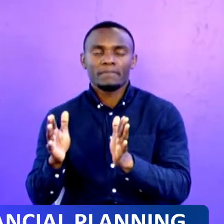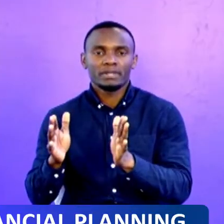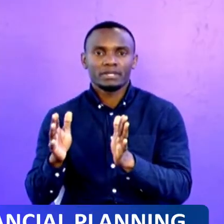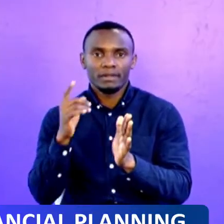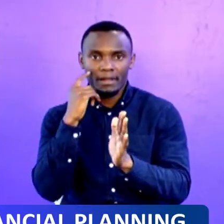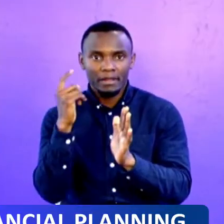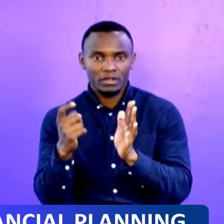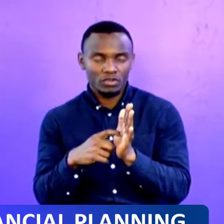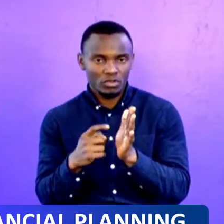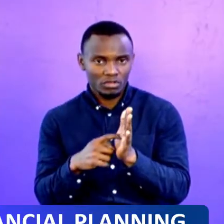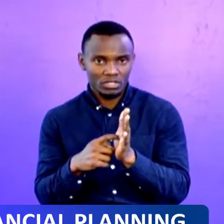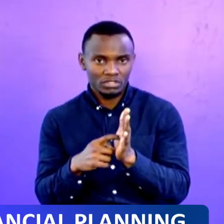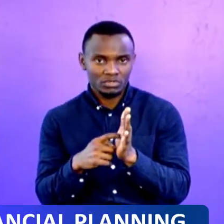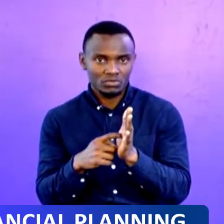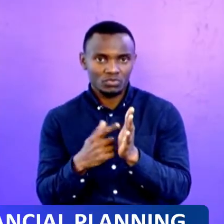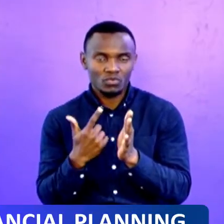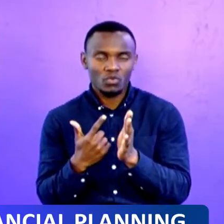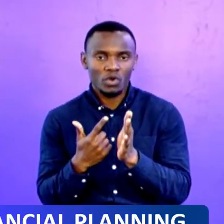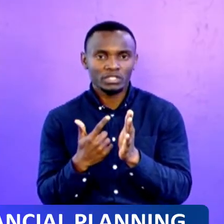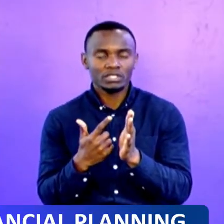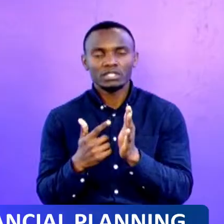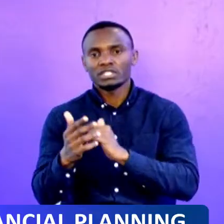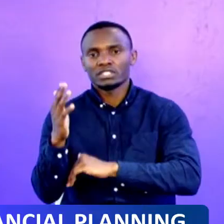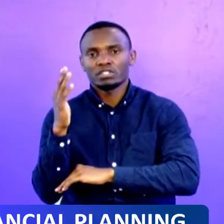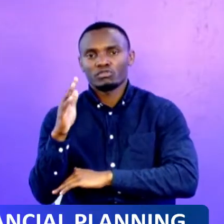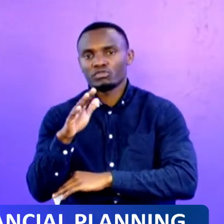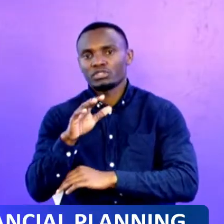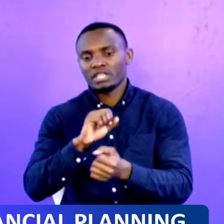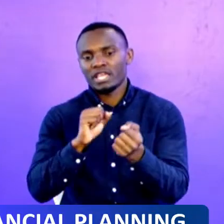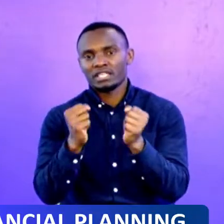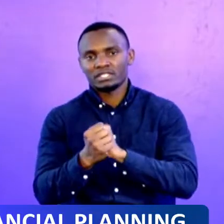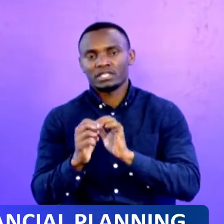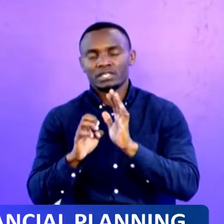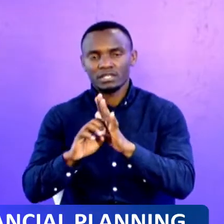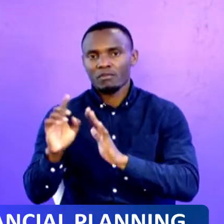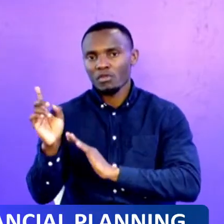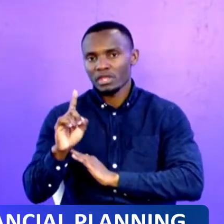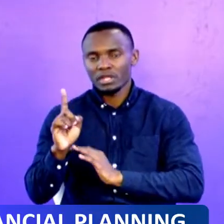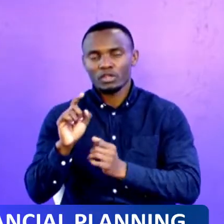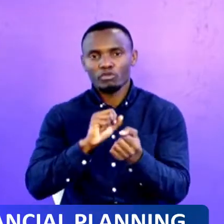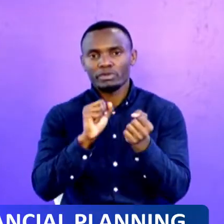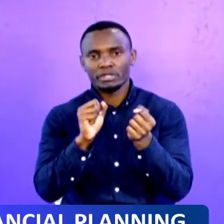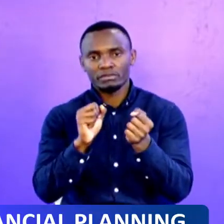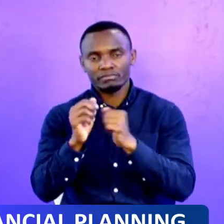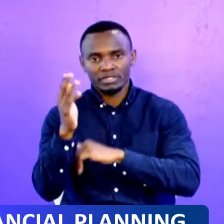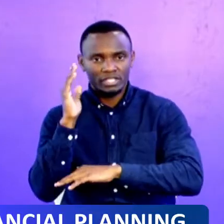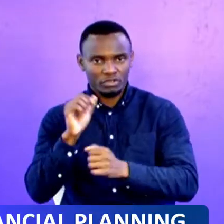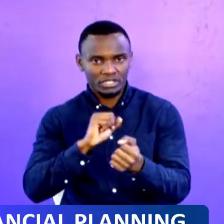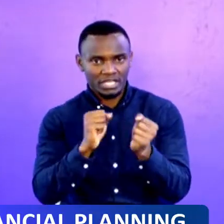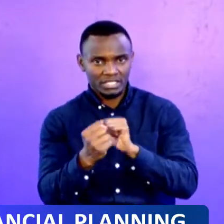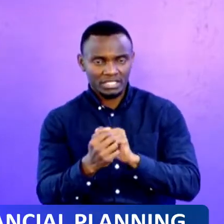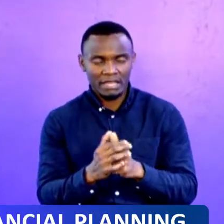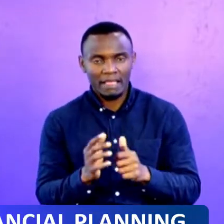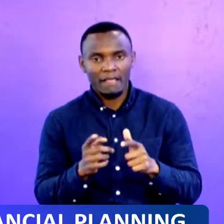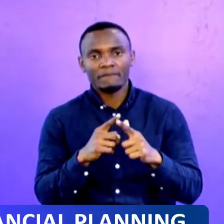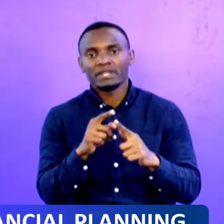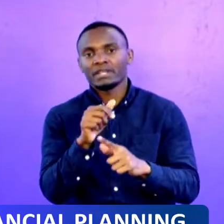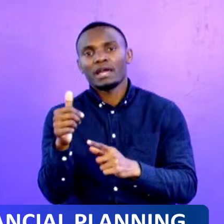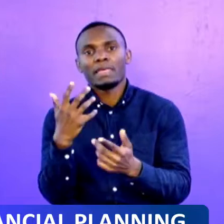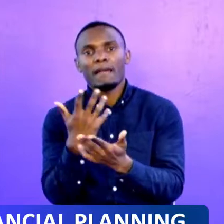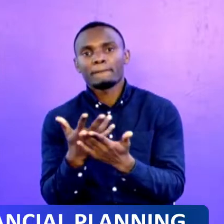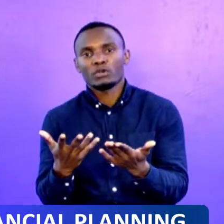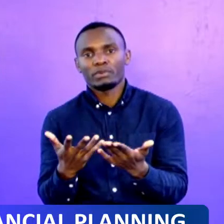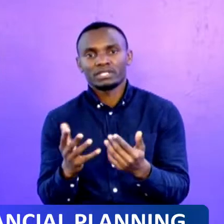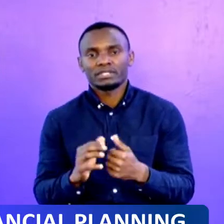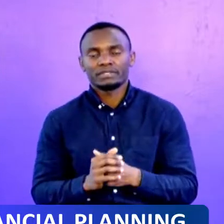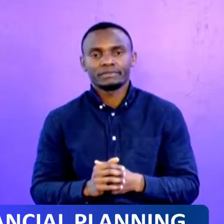exchange like the Nairobi Securities Exchange. Then the other way is through property, in the sense that here you're